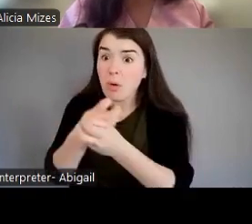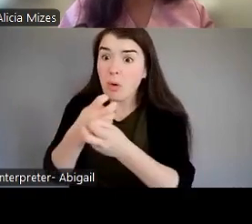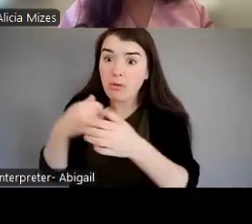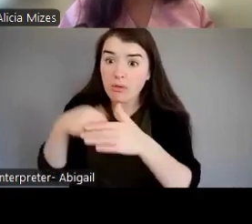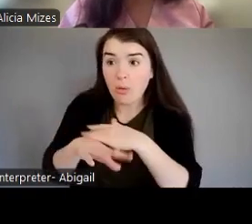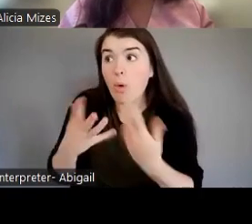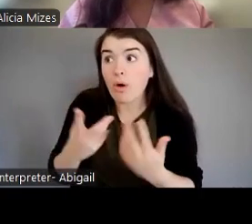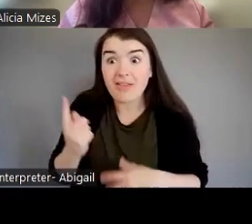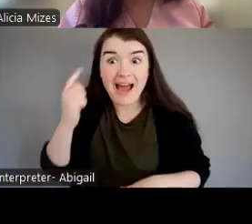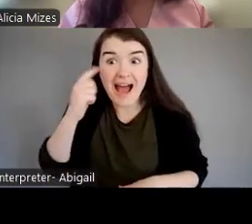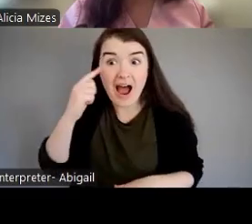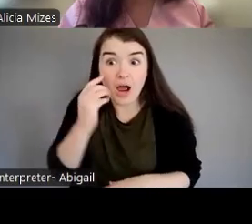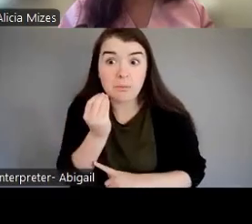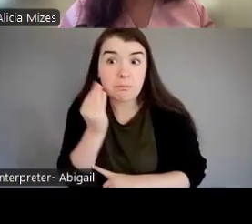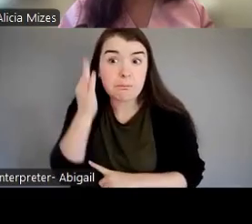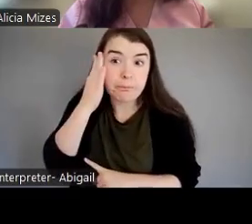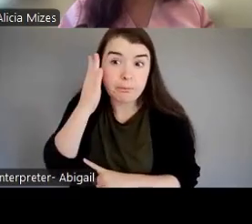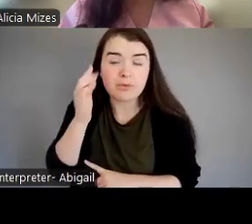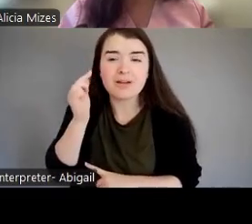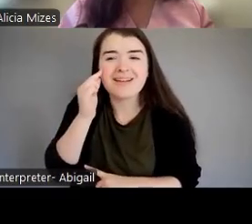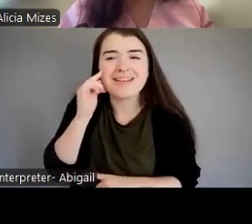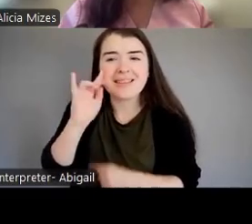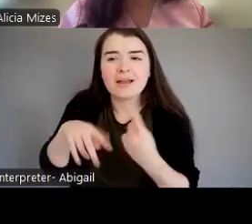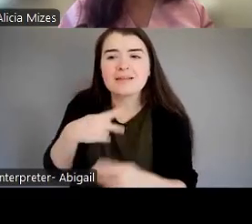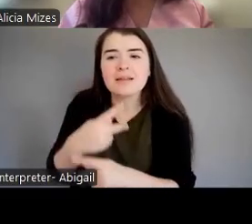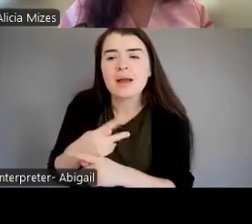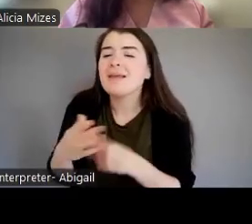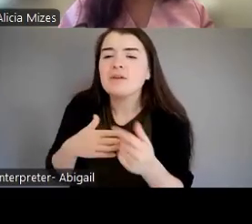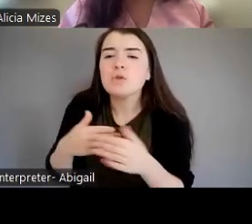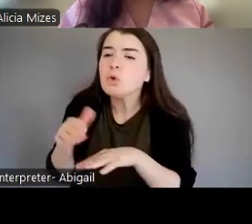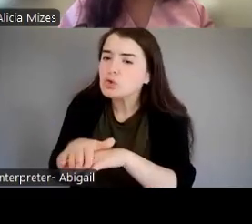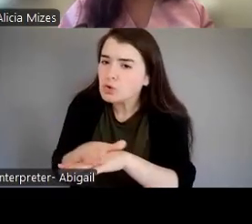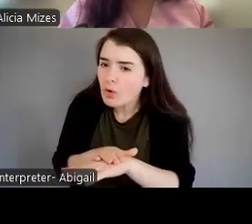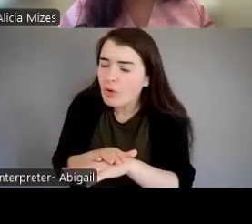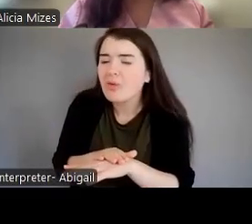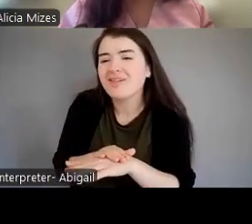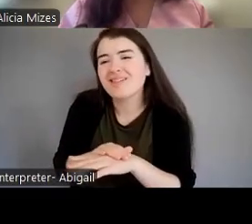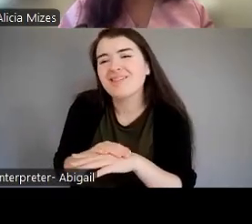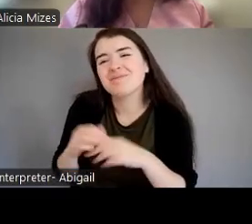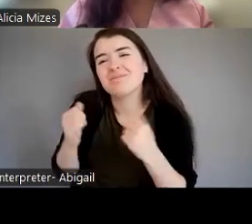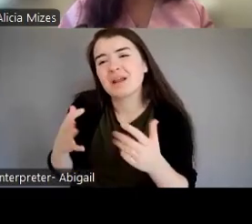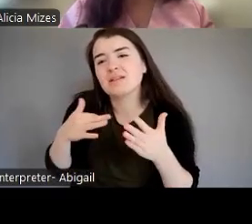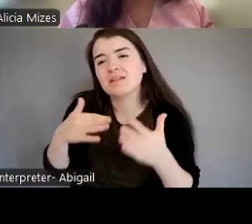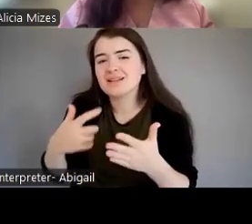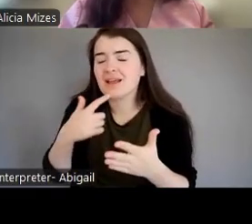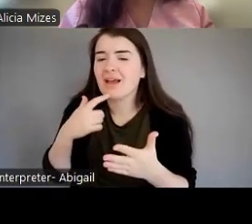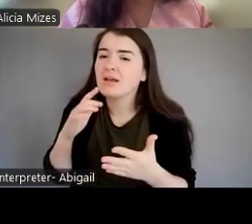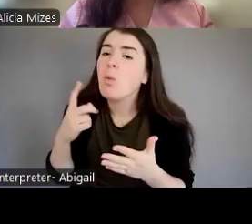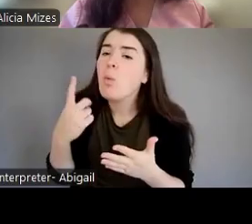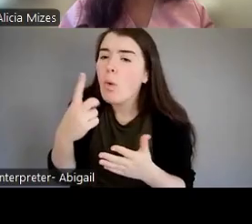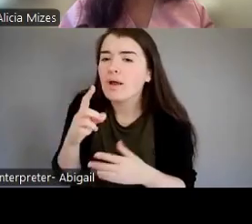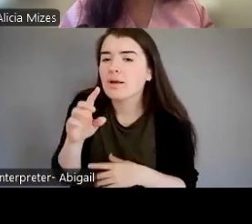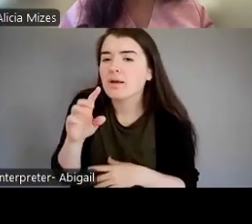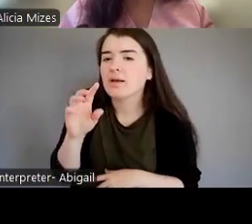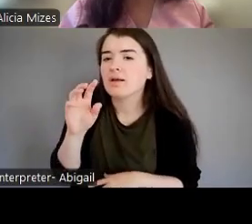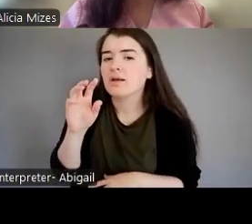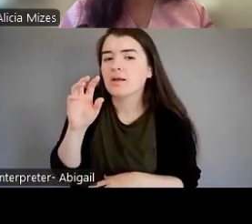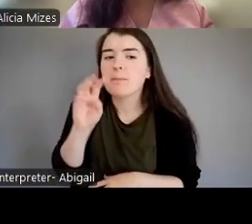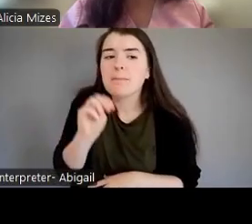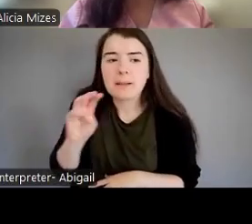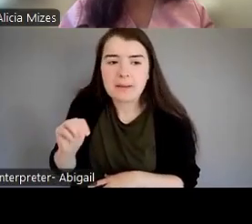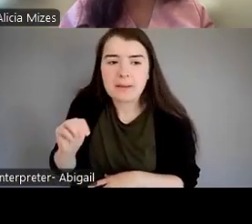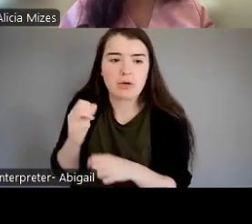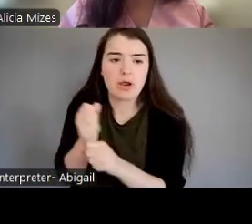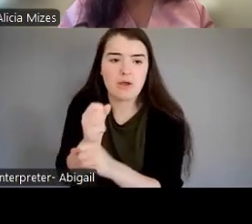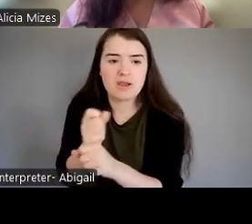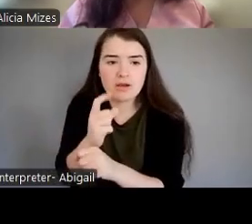eye. So it is the skin cancer that, even though it grows slowly, a lot of studies say only about 1 millimeter a year, it is really important to catch early and treat this